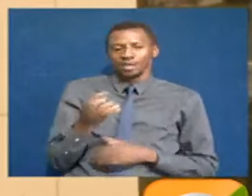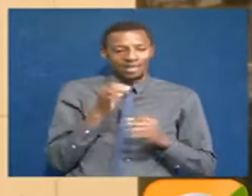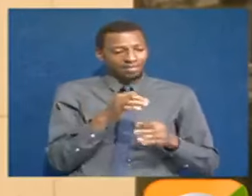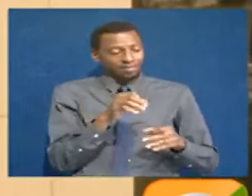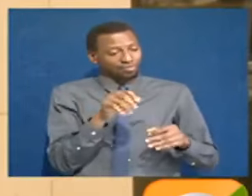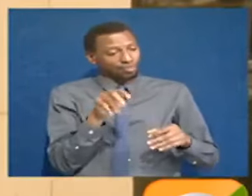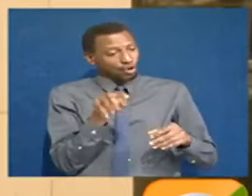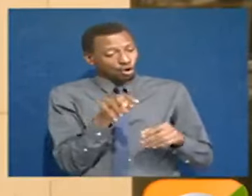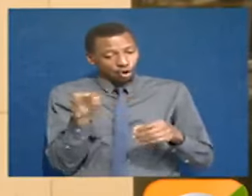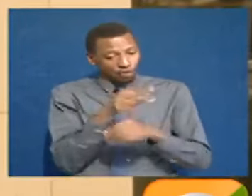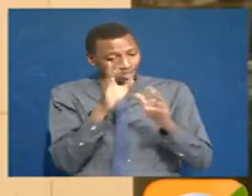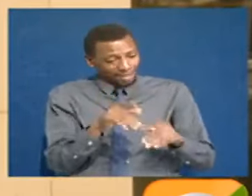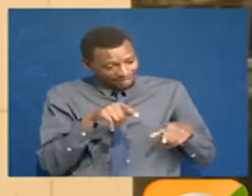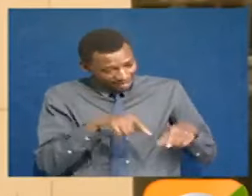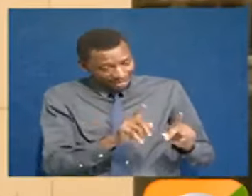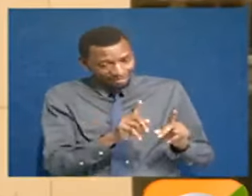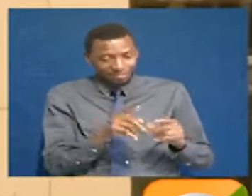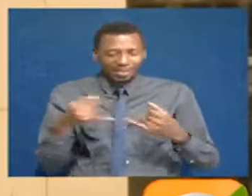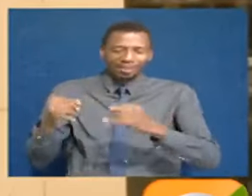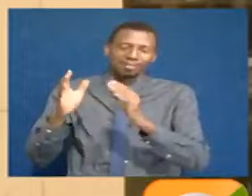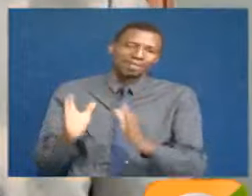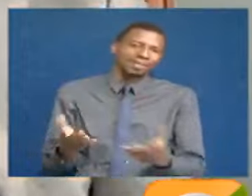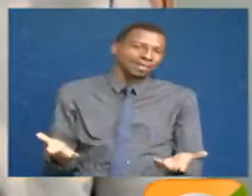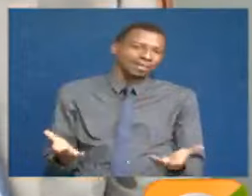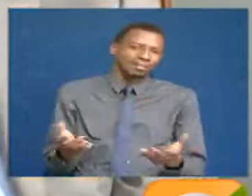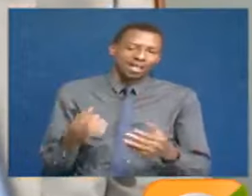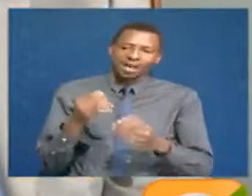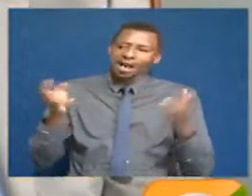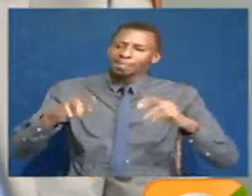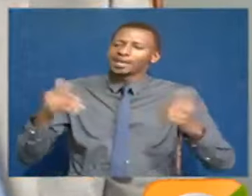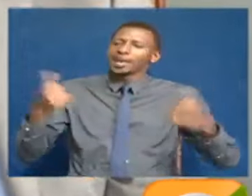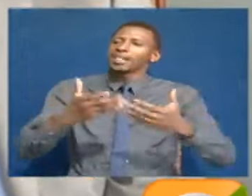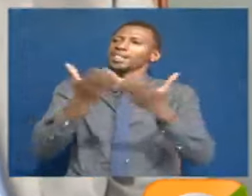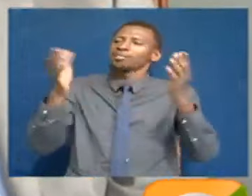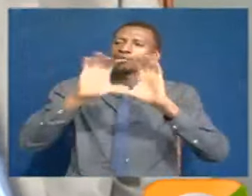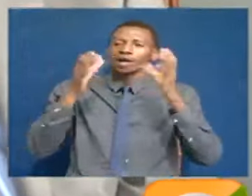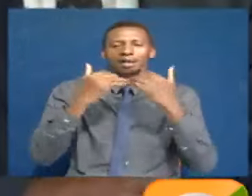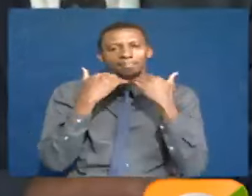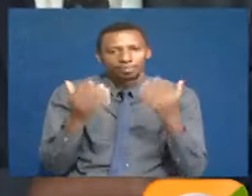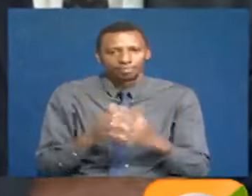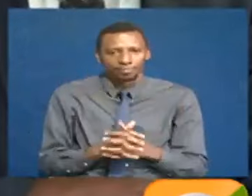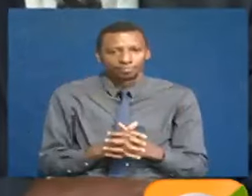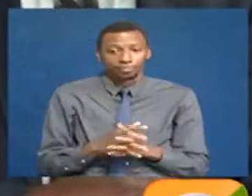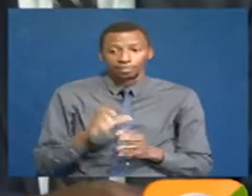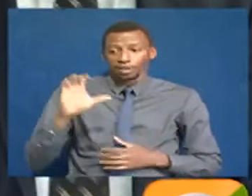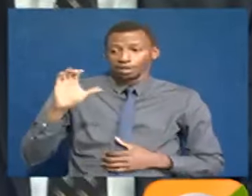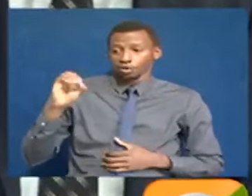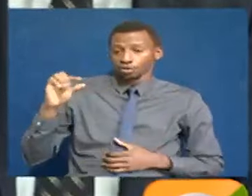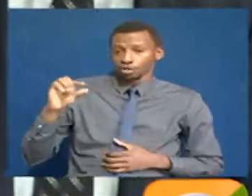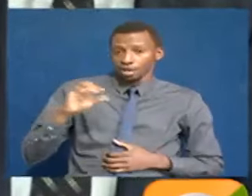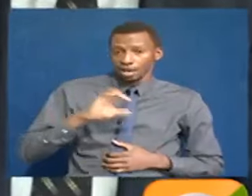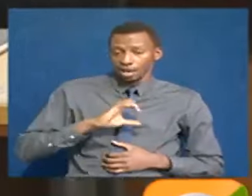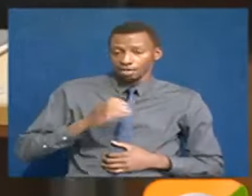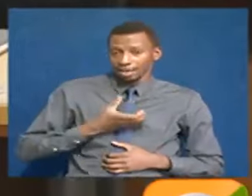implementer? It does not happen anywhere in the world. The Council of Governors has accused members of the National Assembly